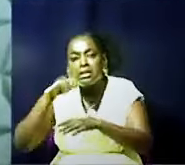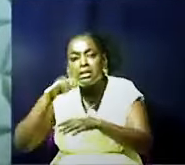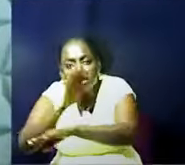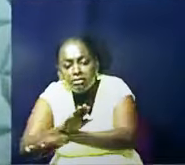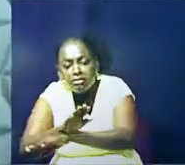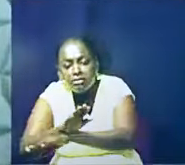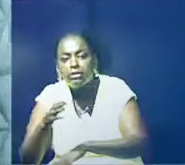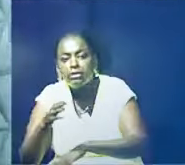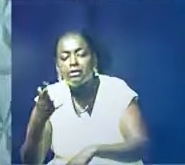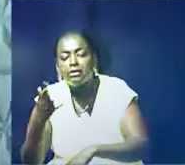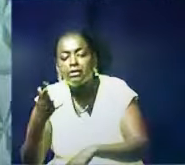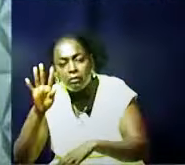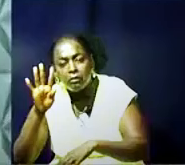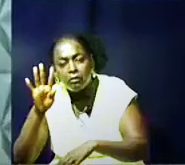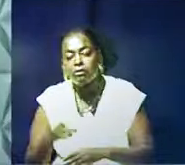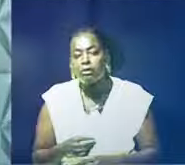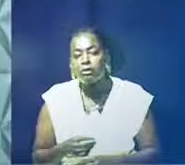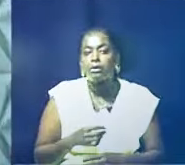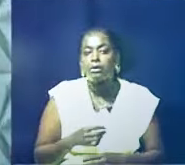But where should I go?